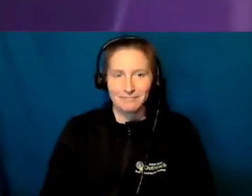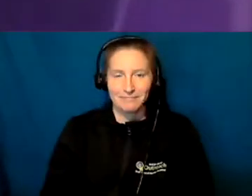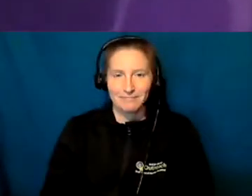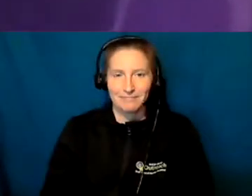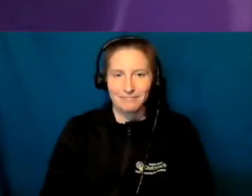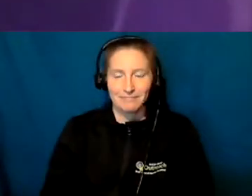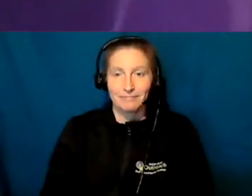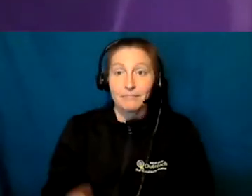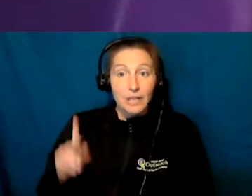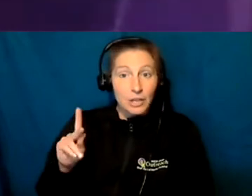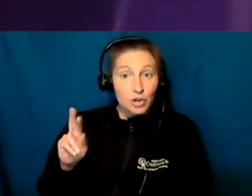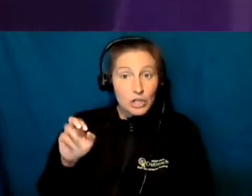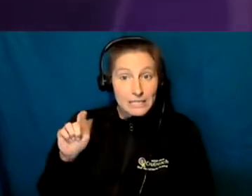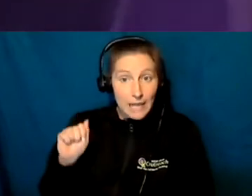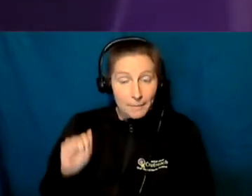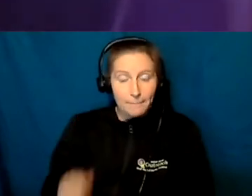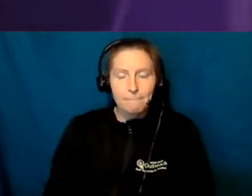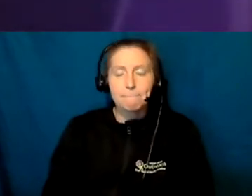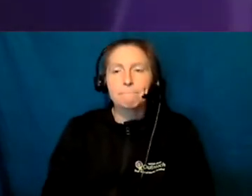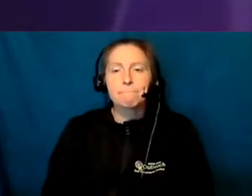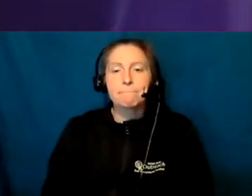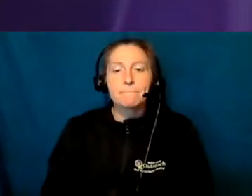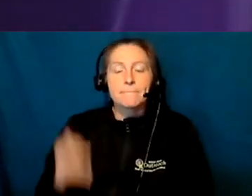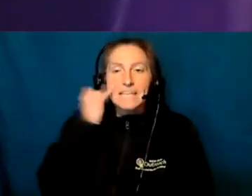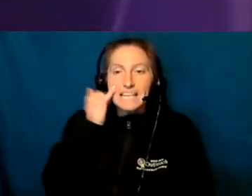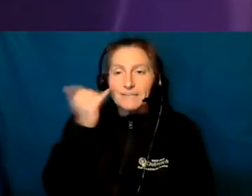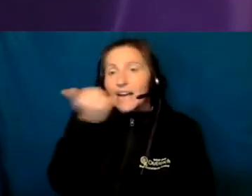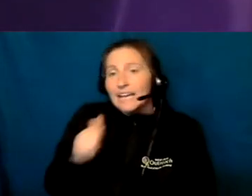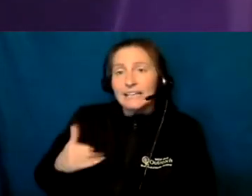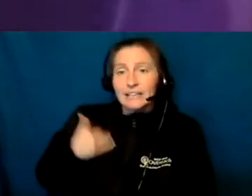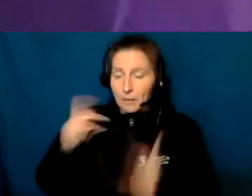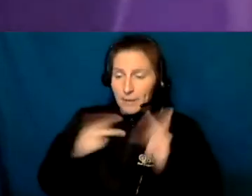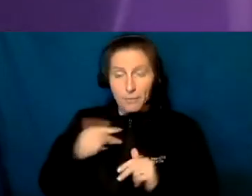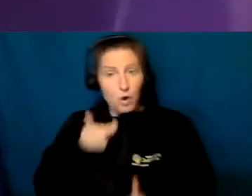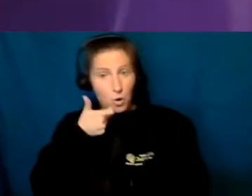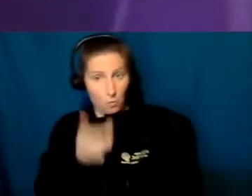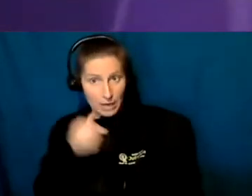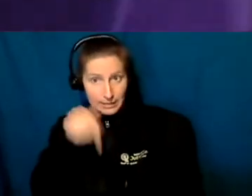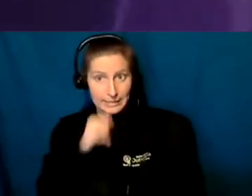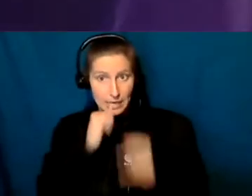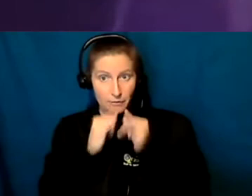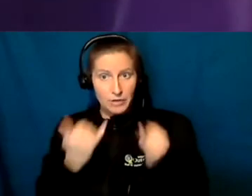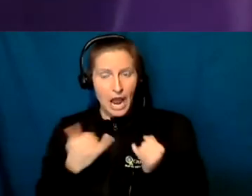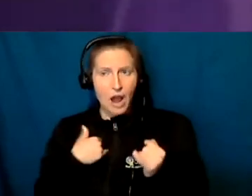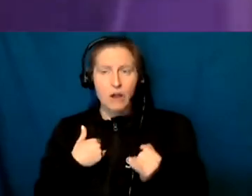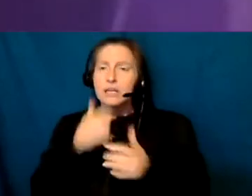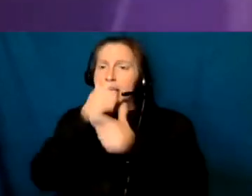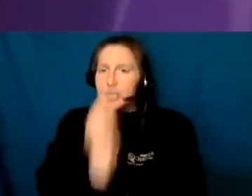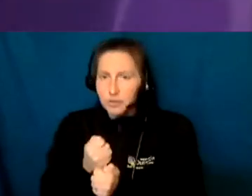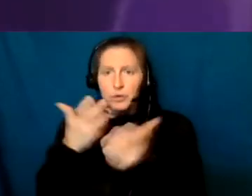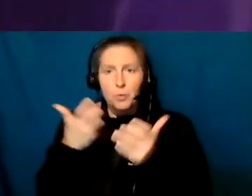So Krista, what would you suggest to any young people that are watching this interview who might be interested in